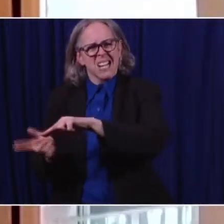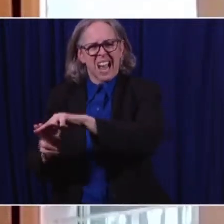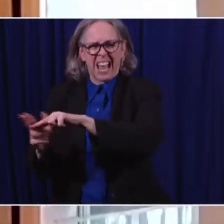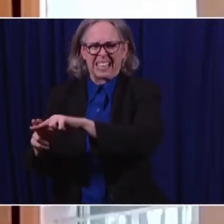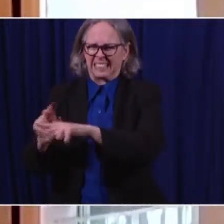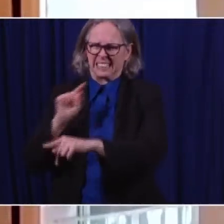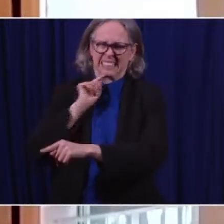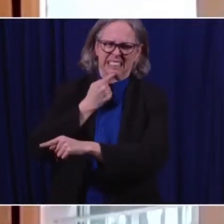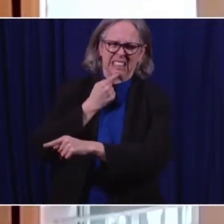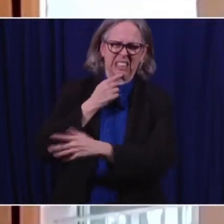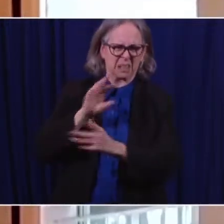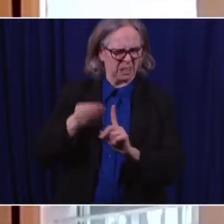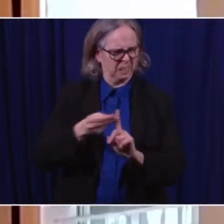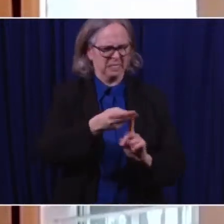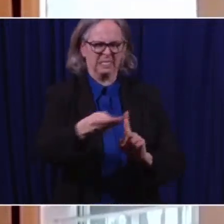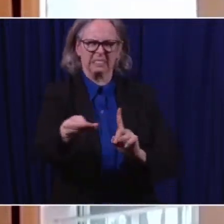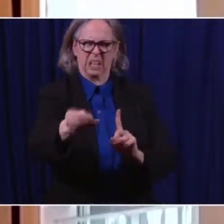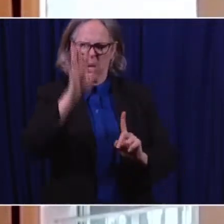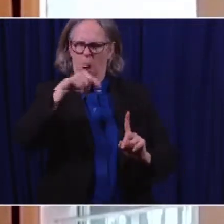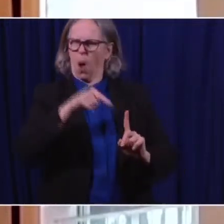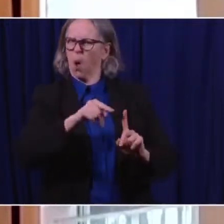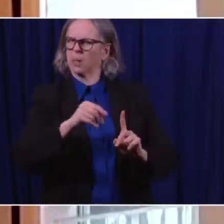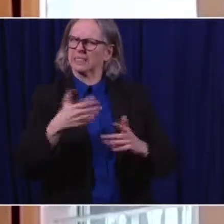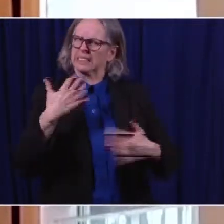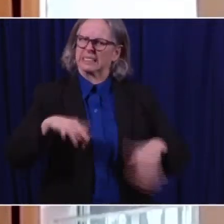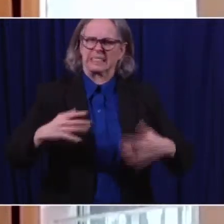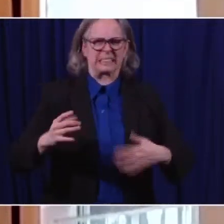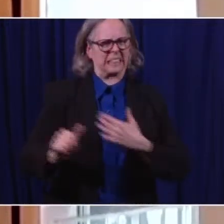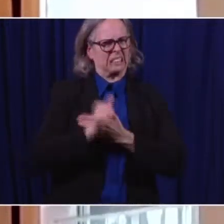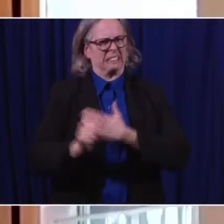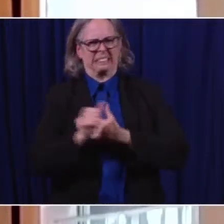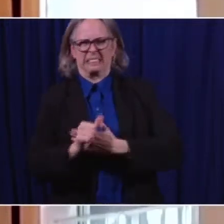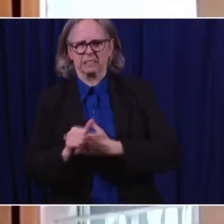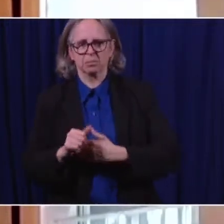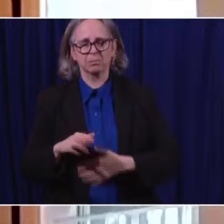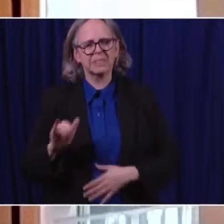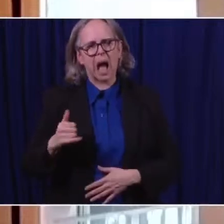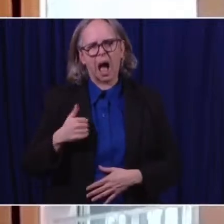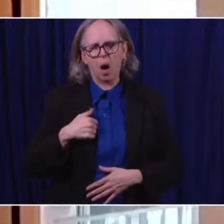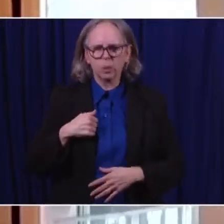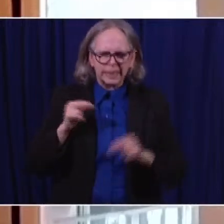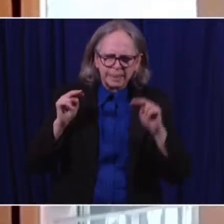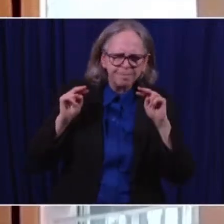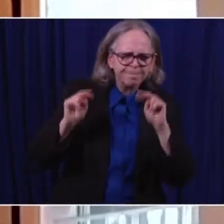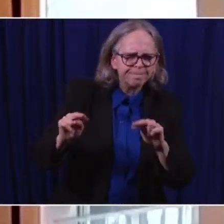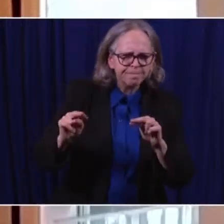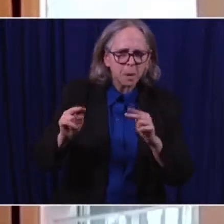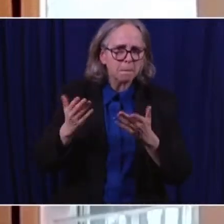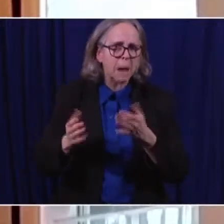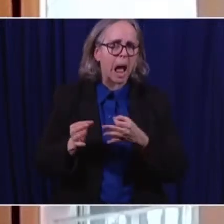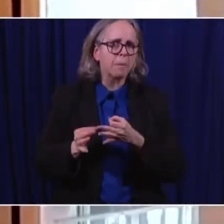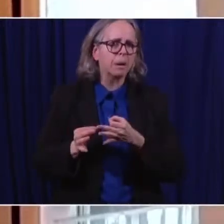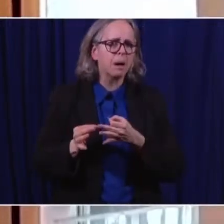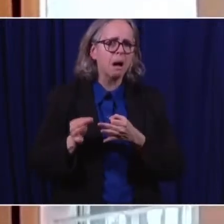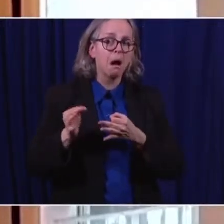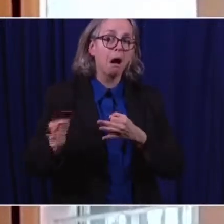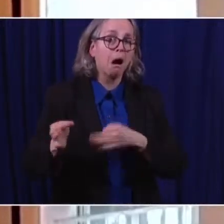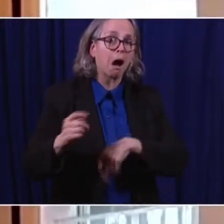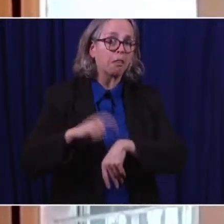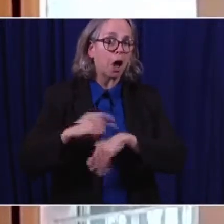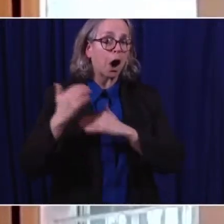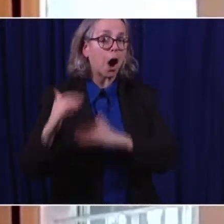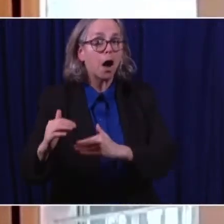situation. So as we consider easing our current curfew, it just made sense to look at our